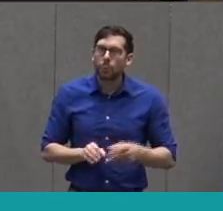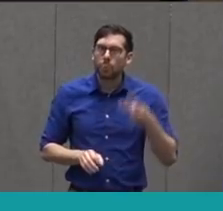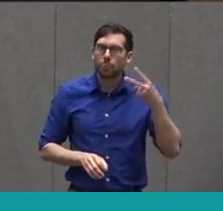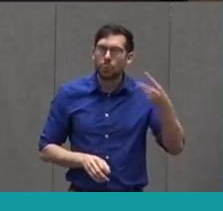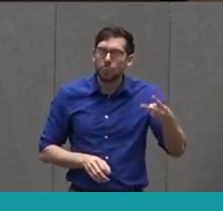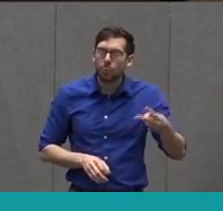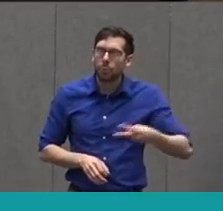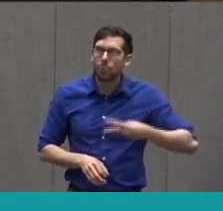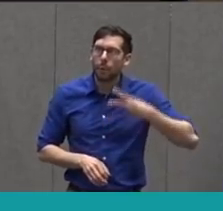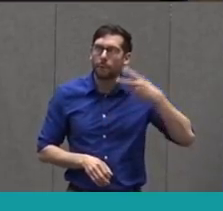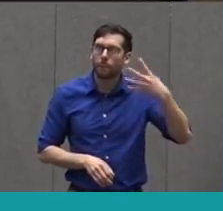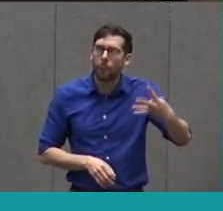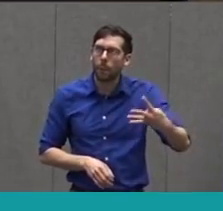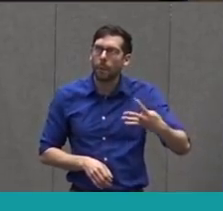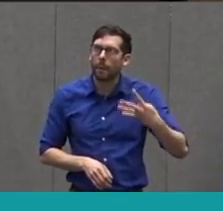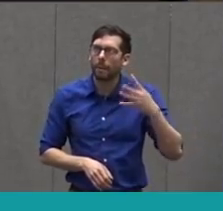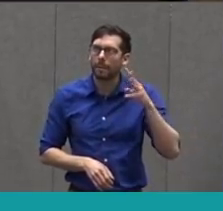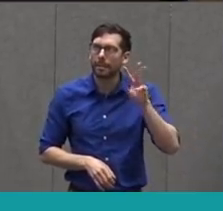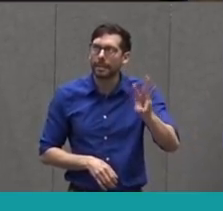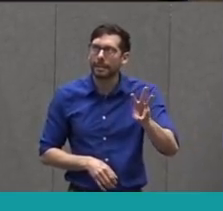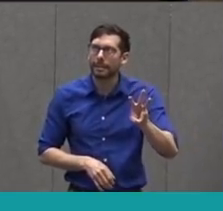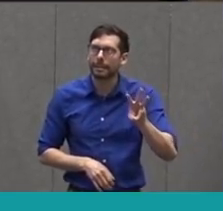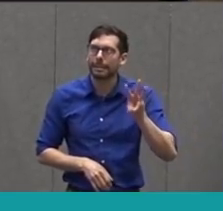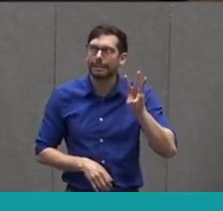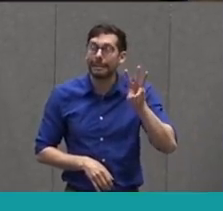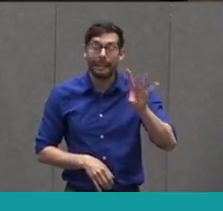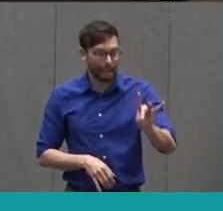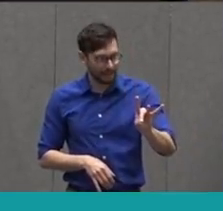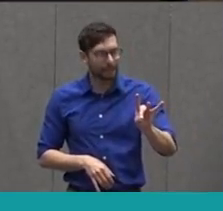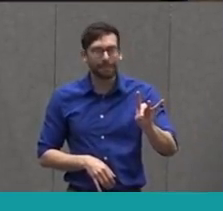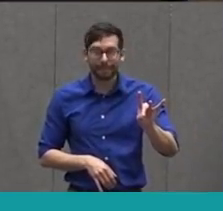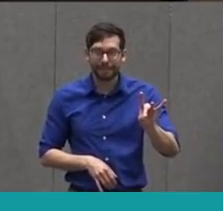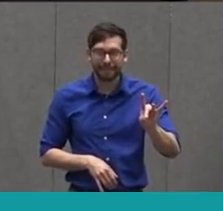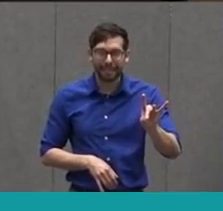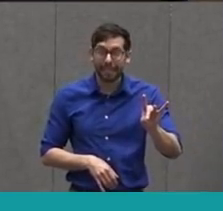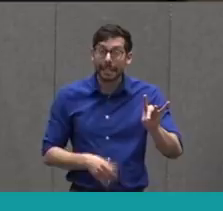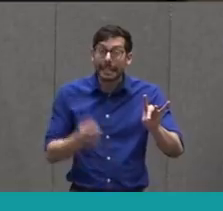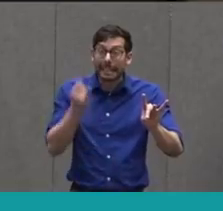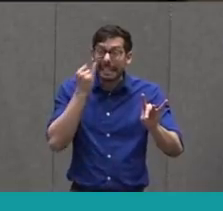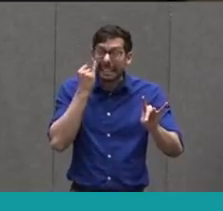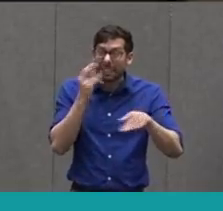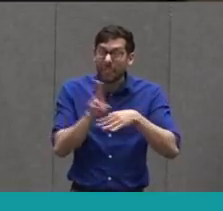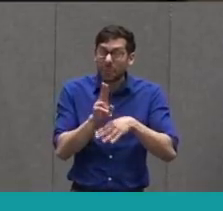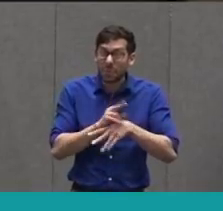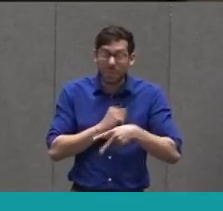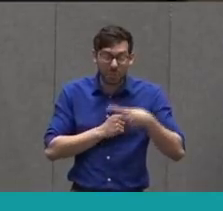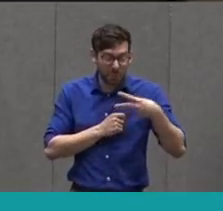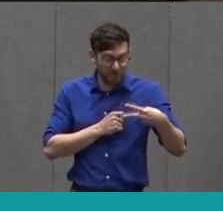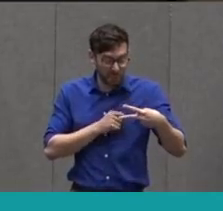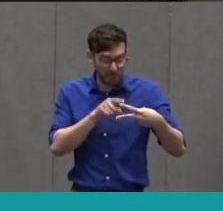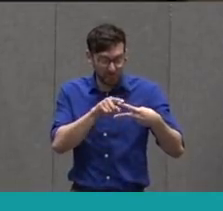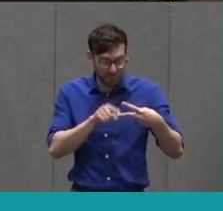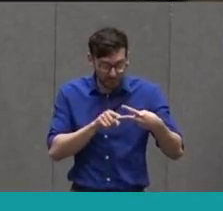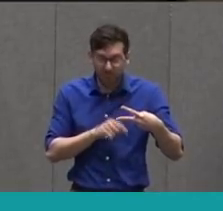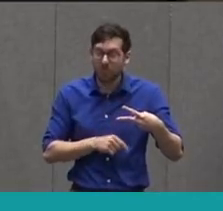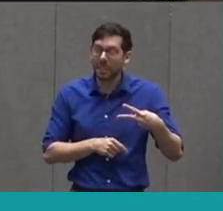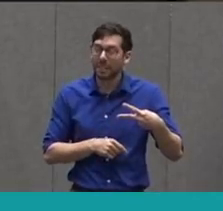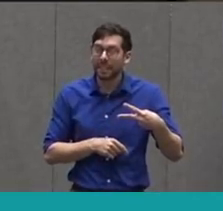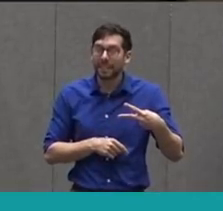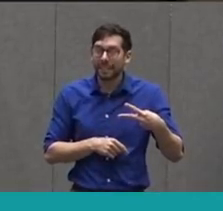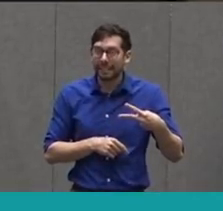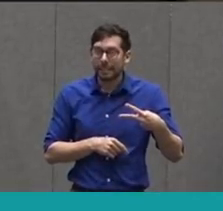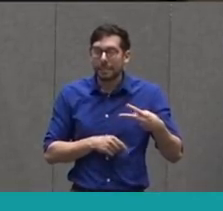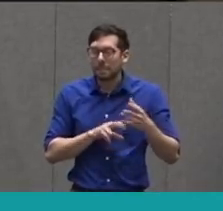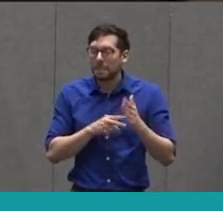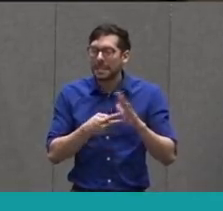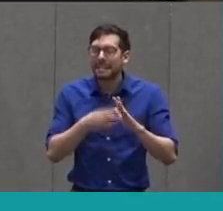2, 4, 6, 8, I know things that have twos would also have those even numbers. So maybe it is. It's an even